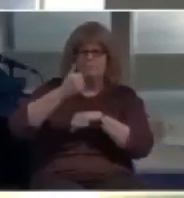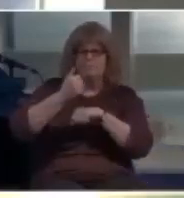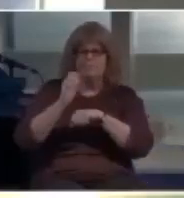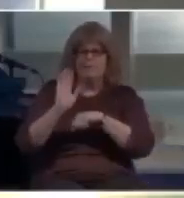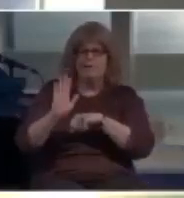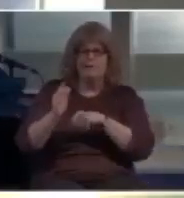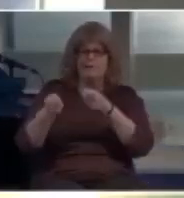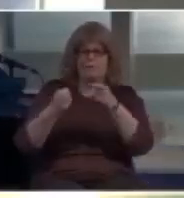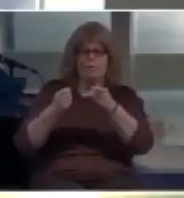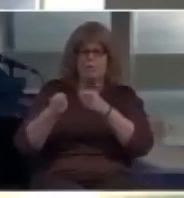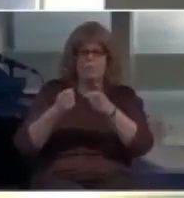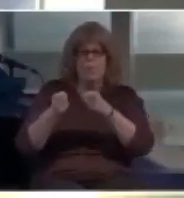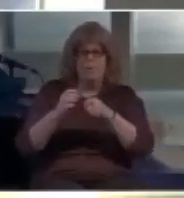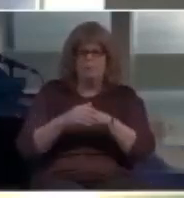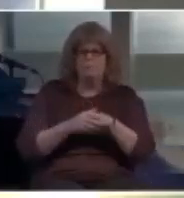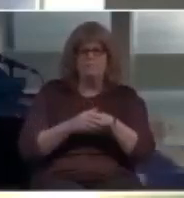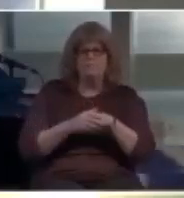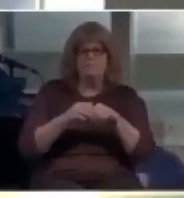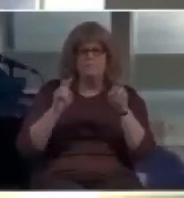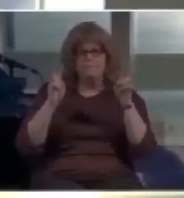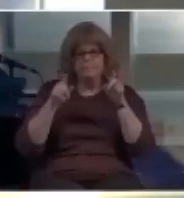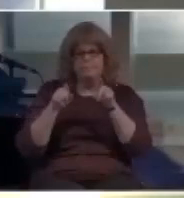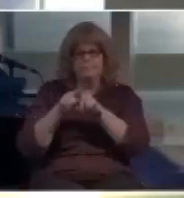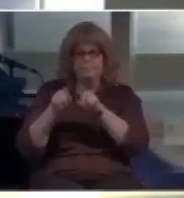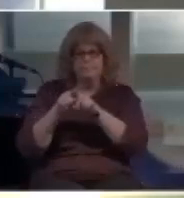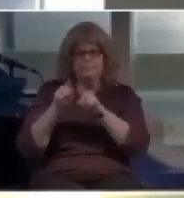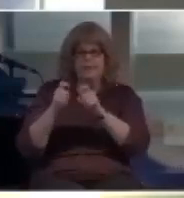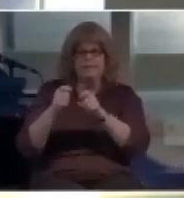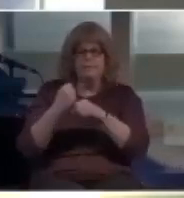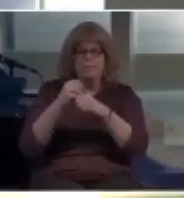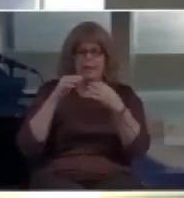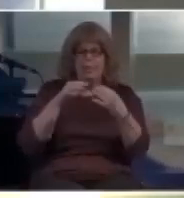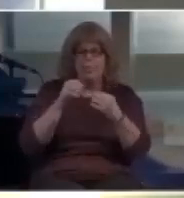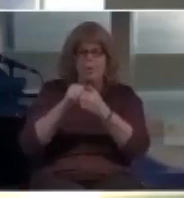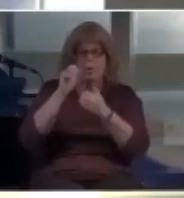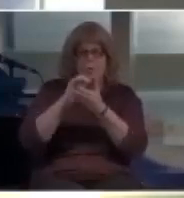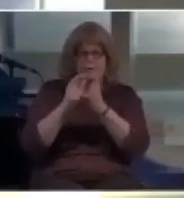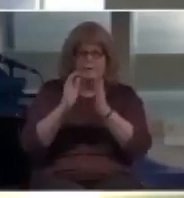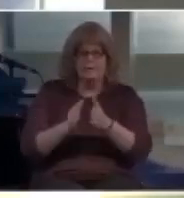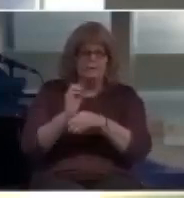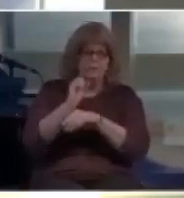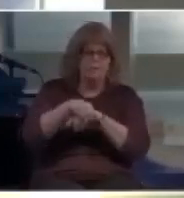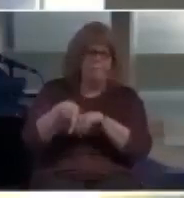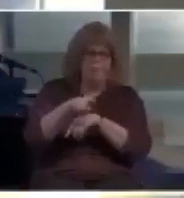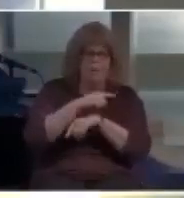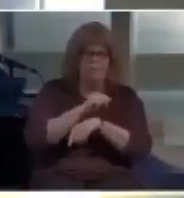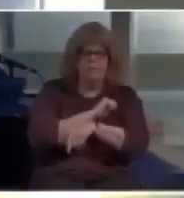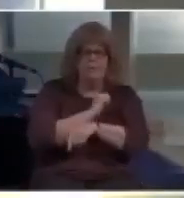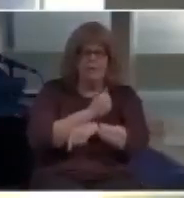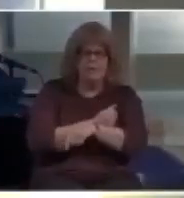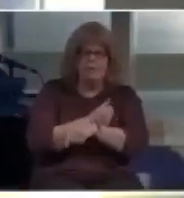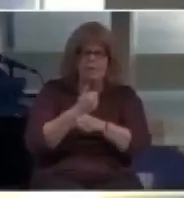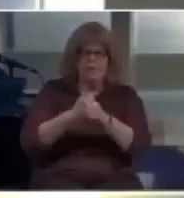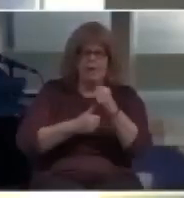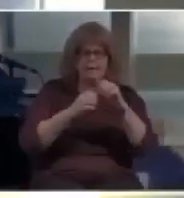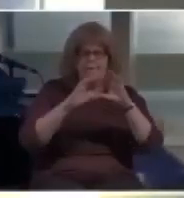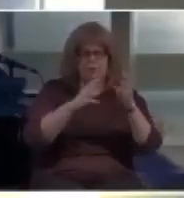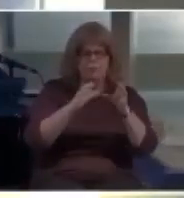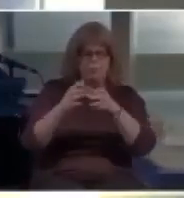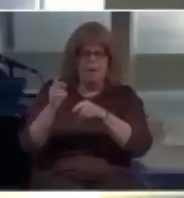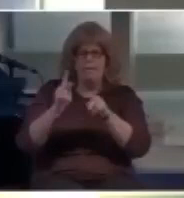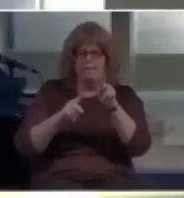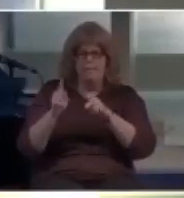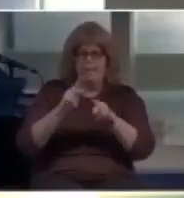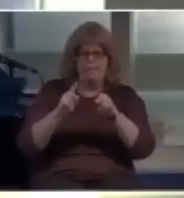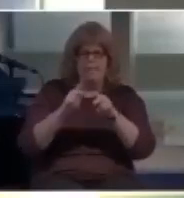read. It was also given to him to make war with the saints and to overcome them. And authority over every tribe and people and tongue